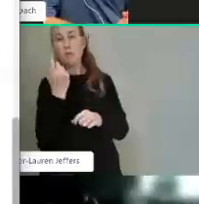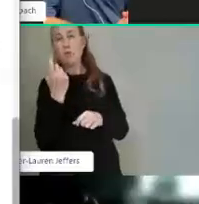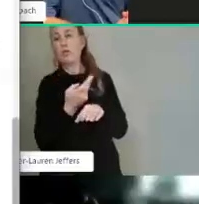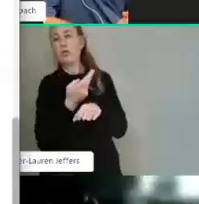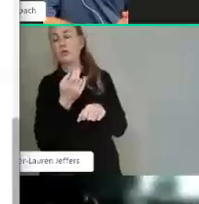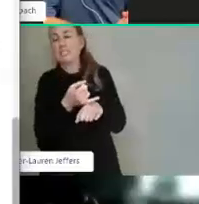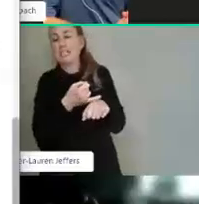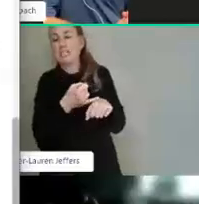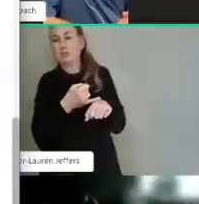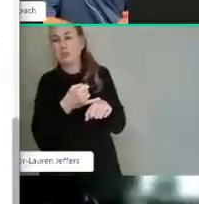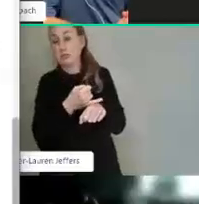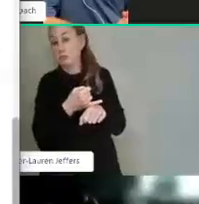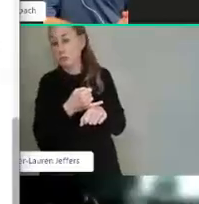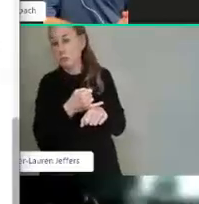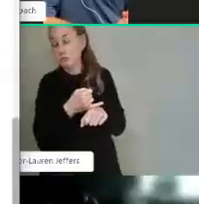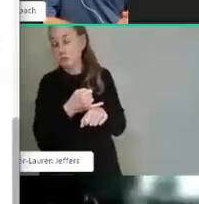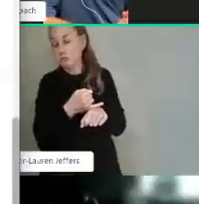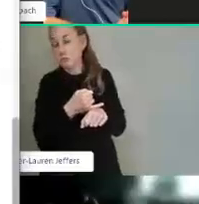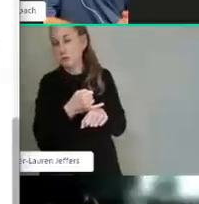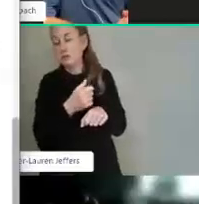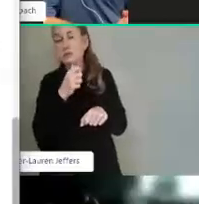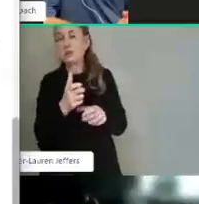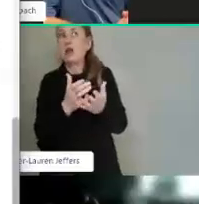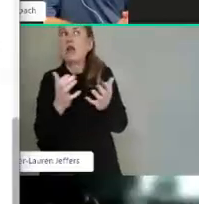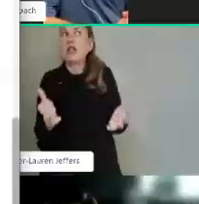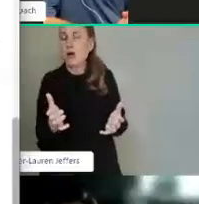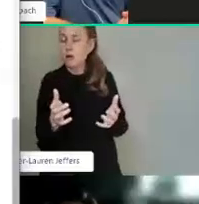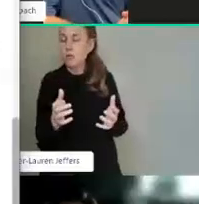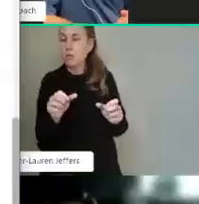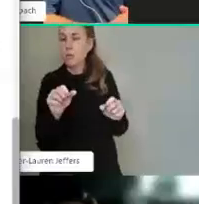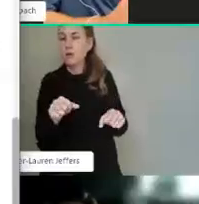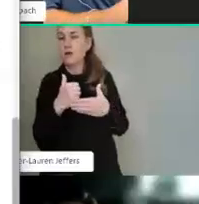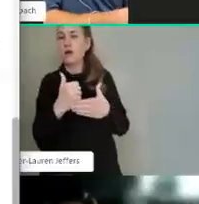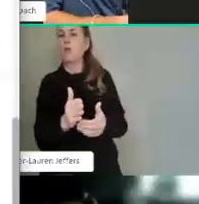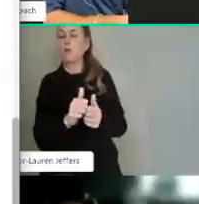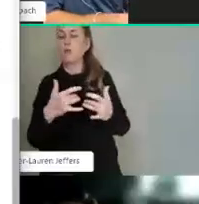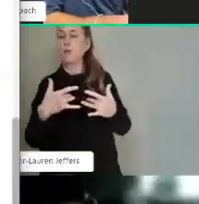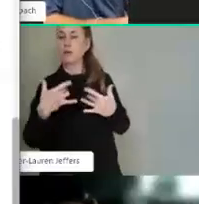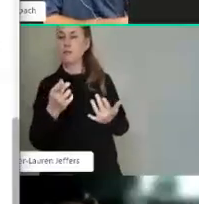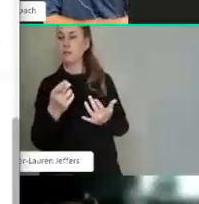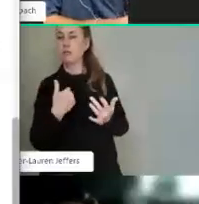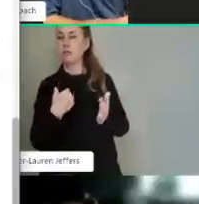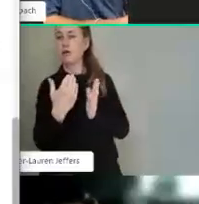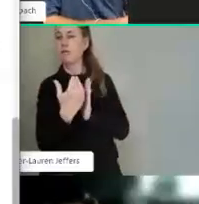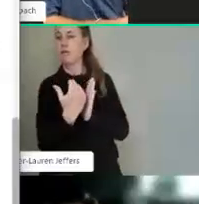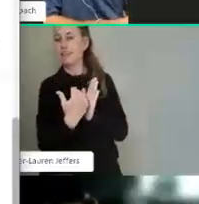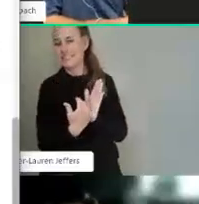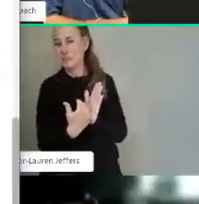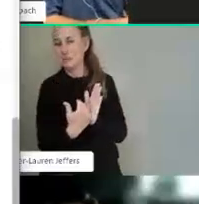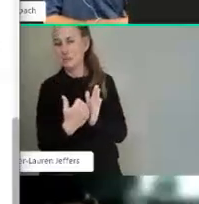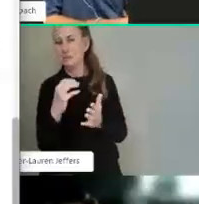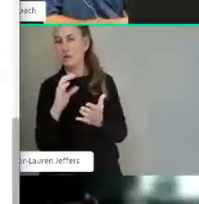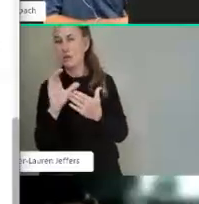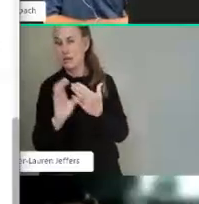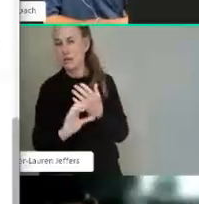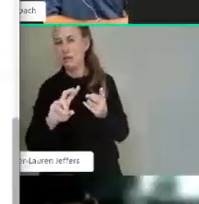that extra help. It's not a huge amount, but it could definitely help with the events that you've got listed on the calendar.